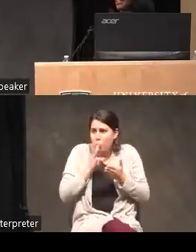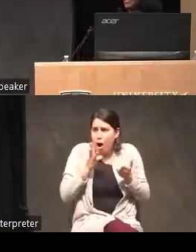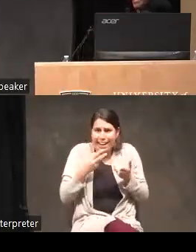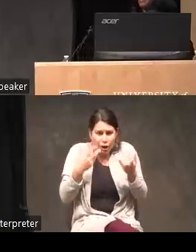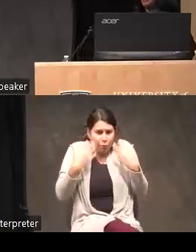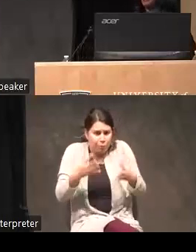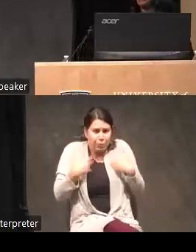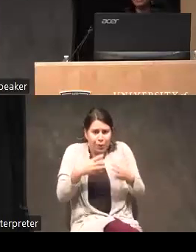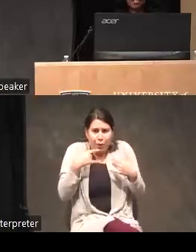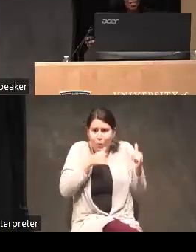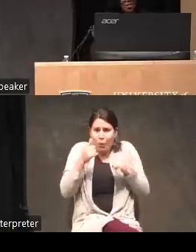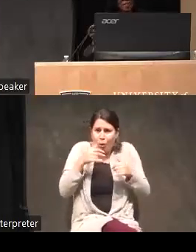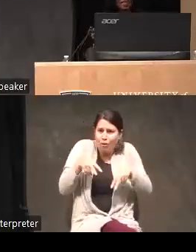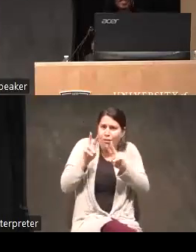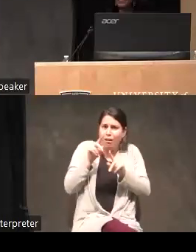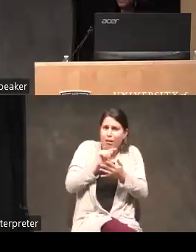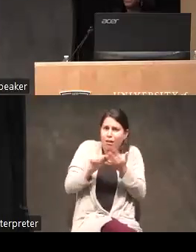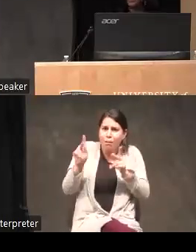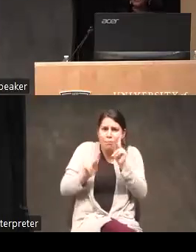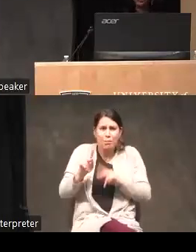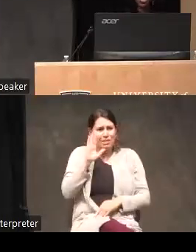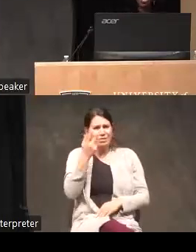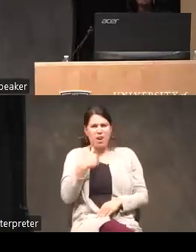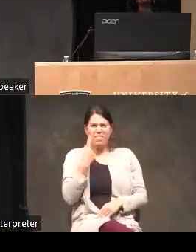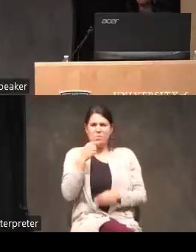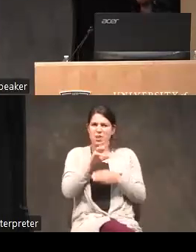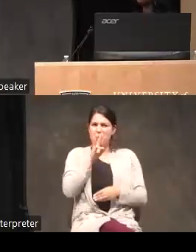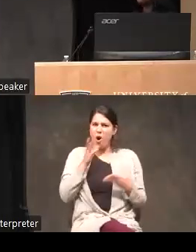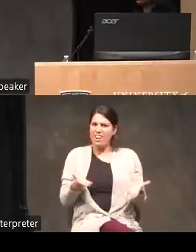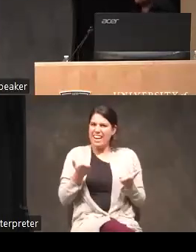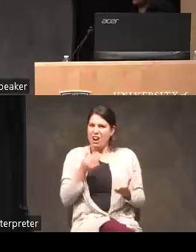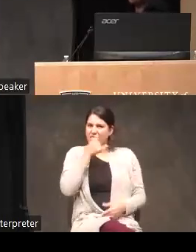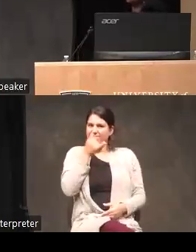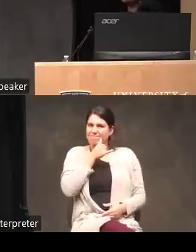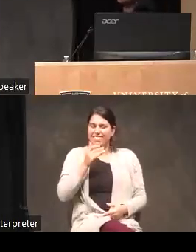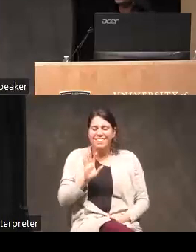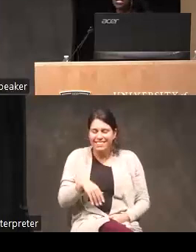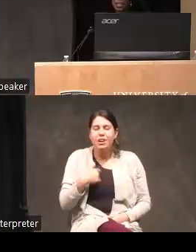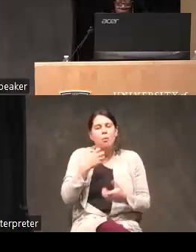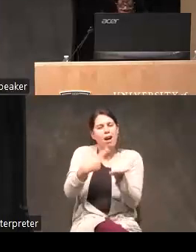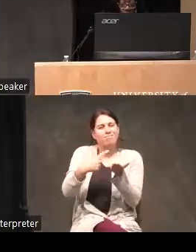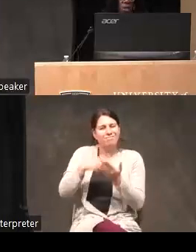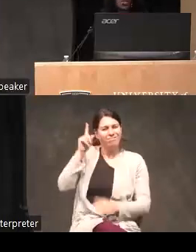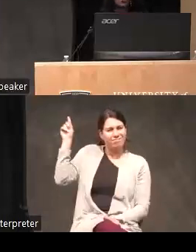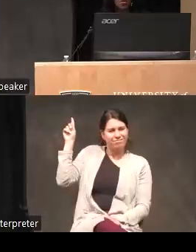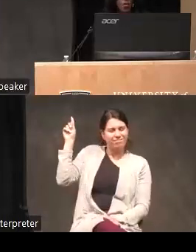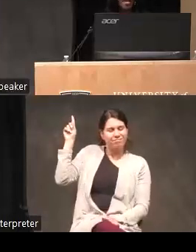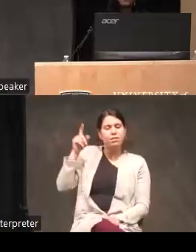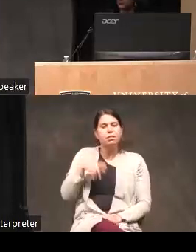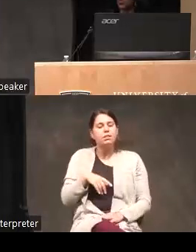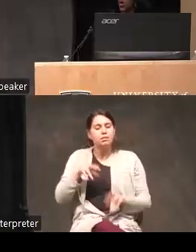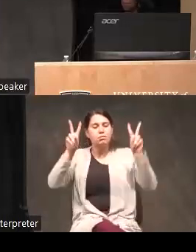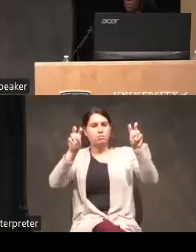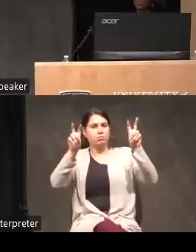here. There's something in the water here. I want to talk about what Frederick Douglass called the